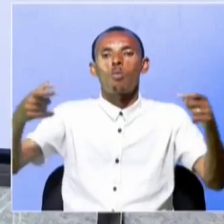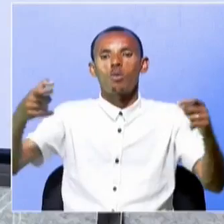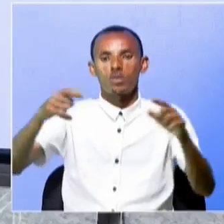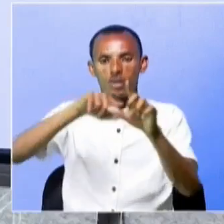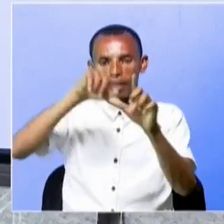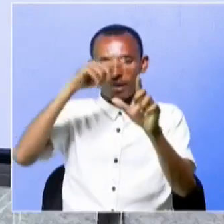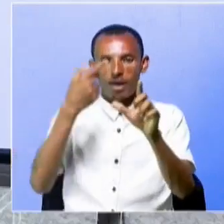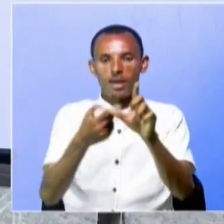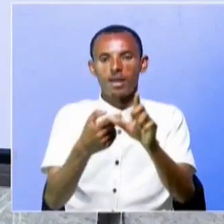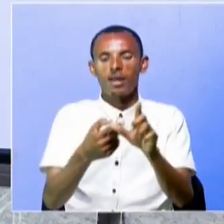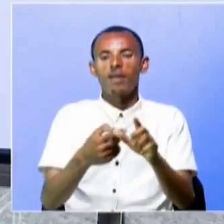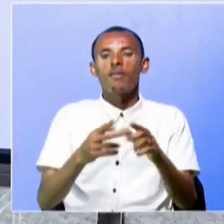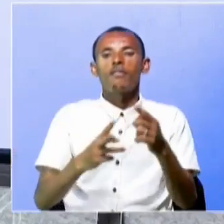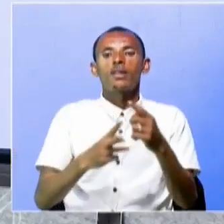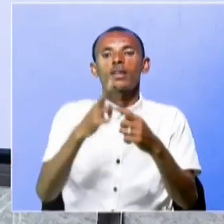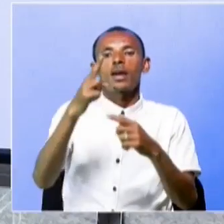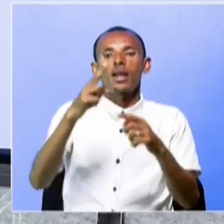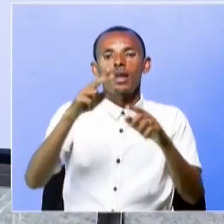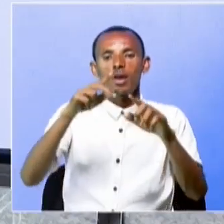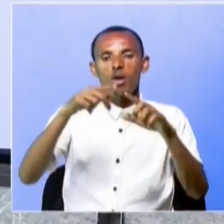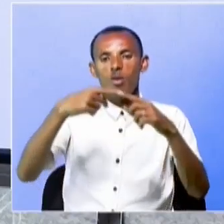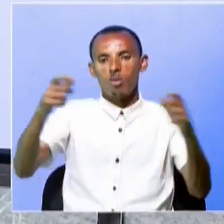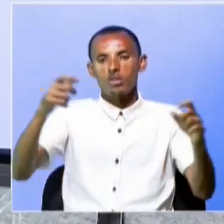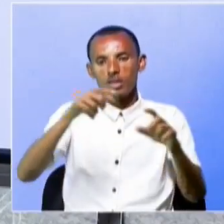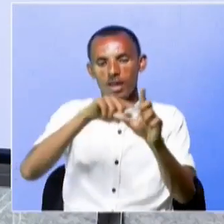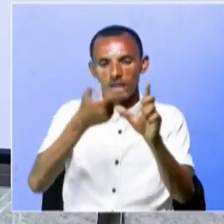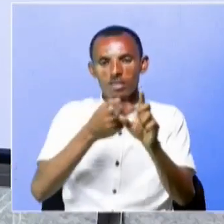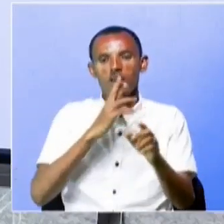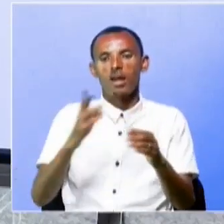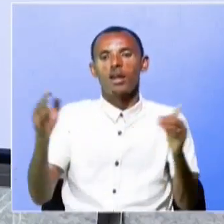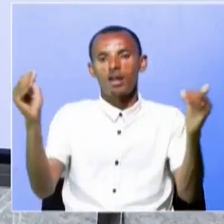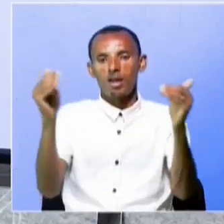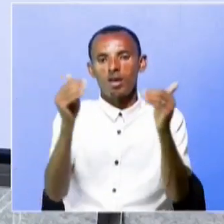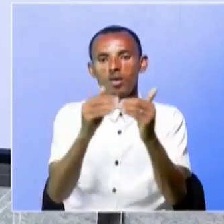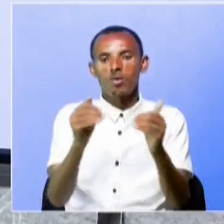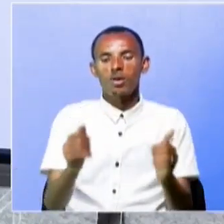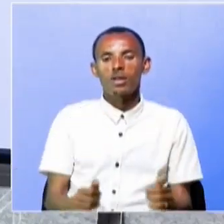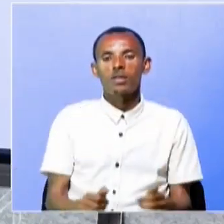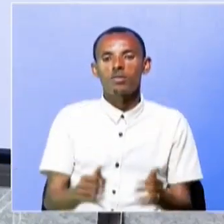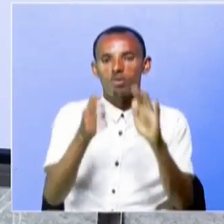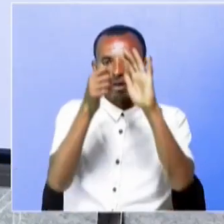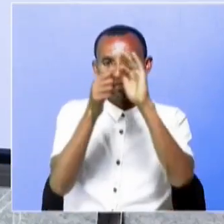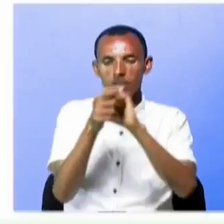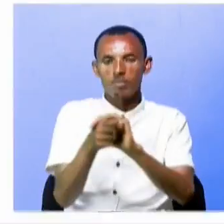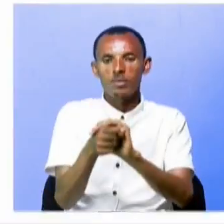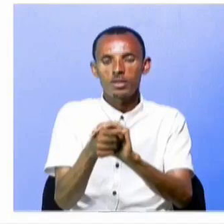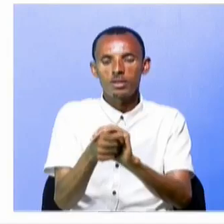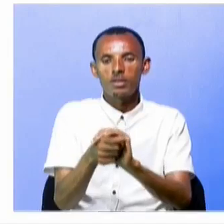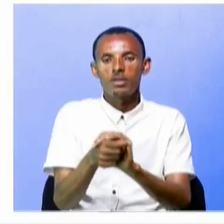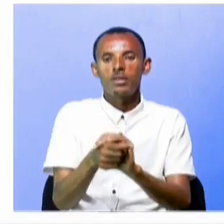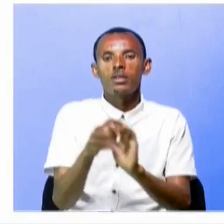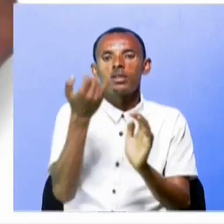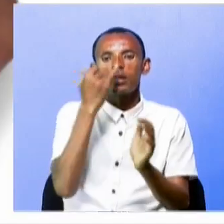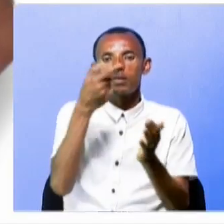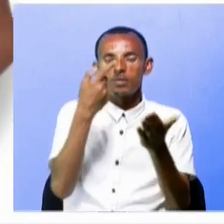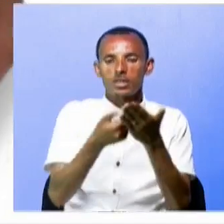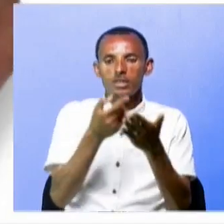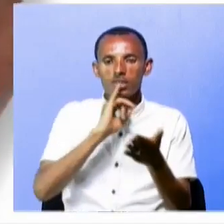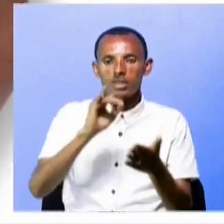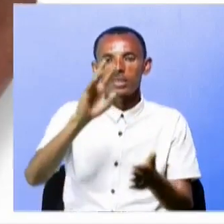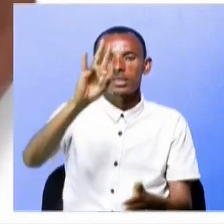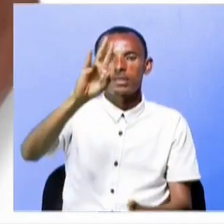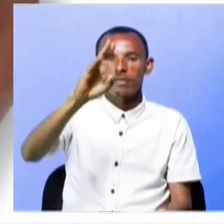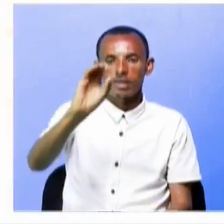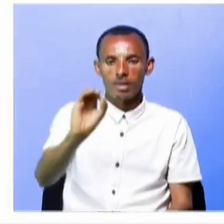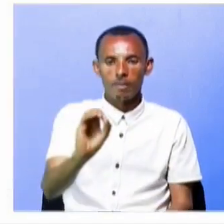right? Vertically opposite angles are congruent, right? So, for example, if this is 70